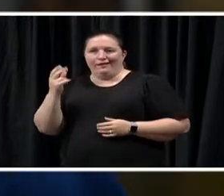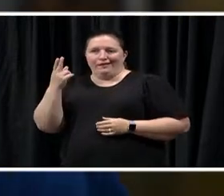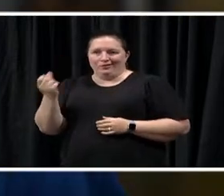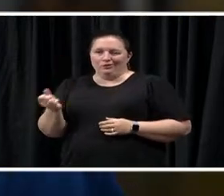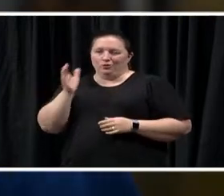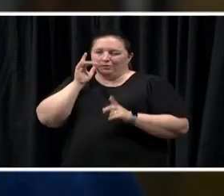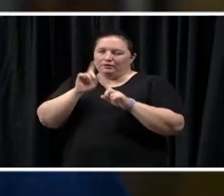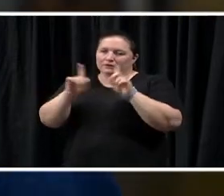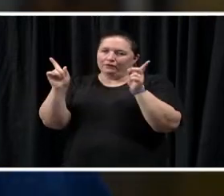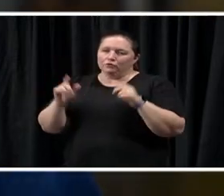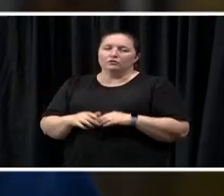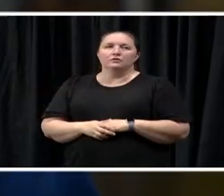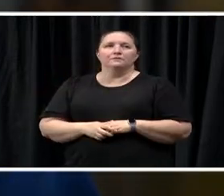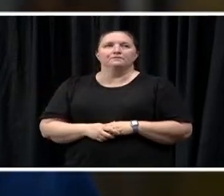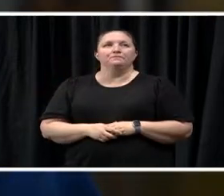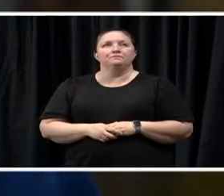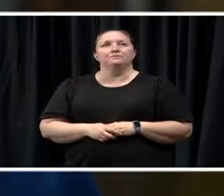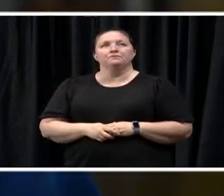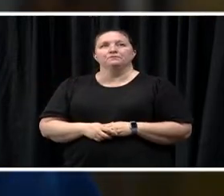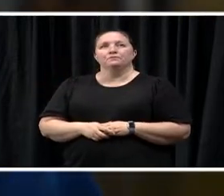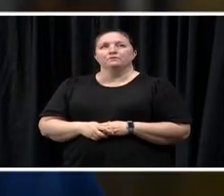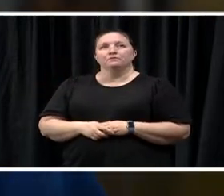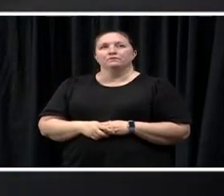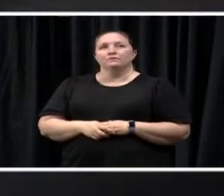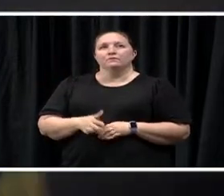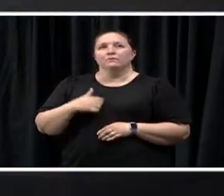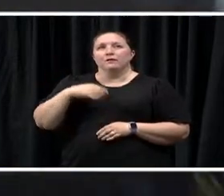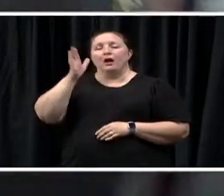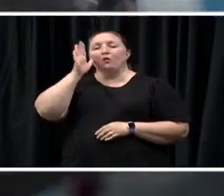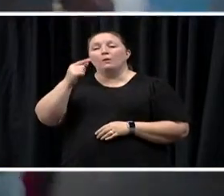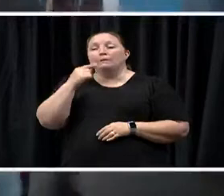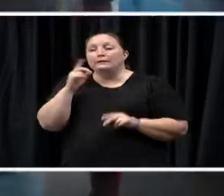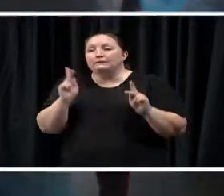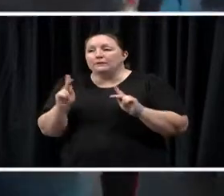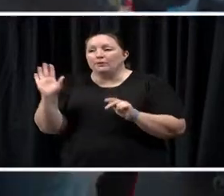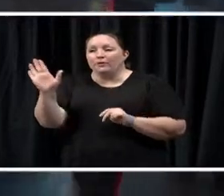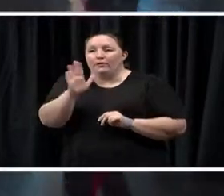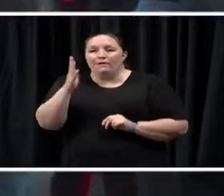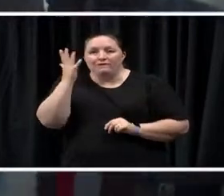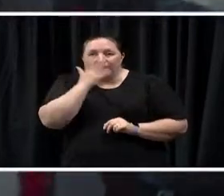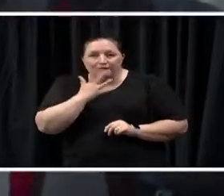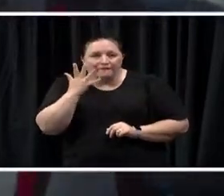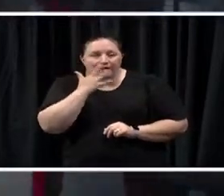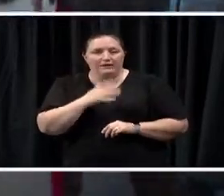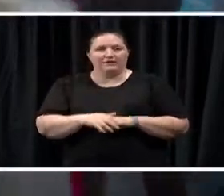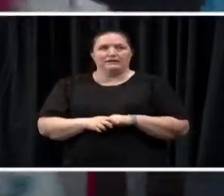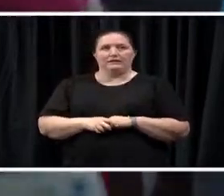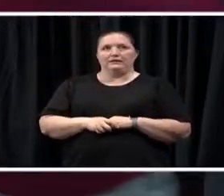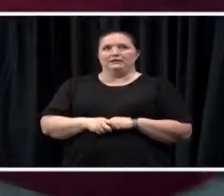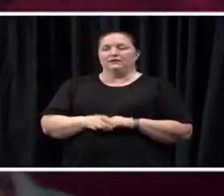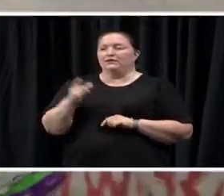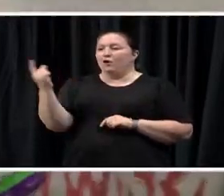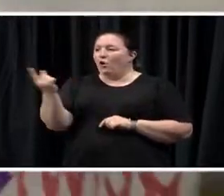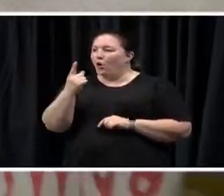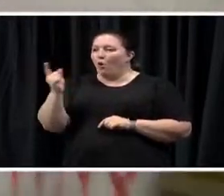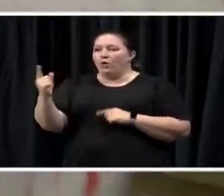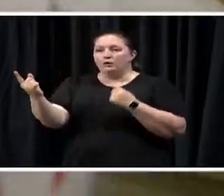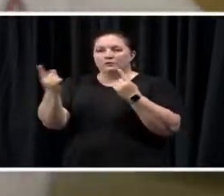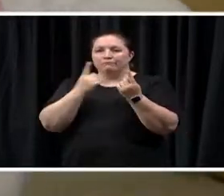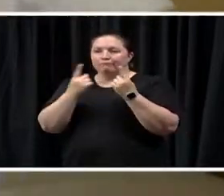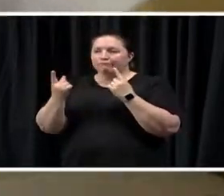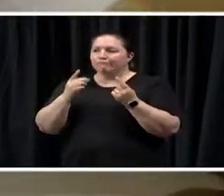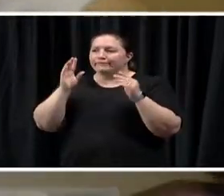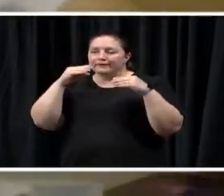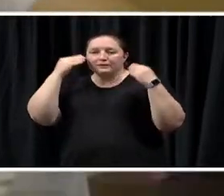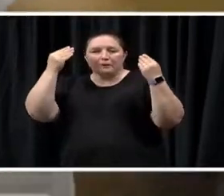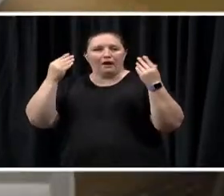I will miss like people's face. All the people that I met, they are always smiling, laughing,